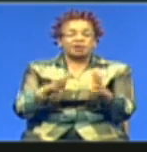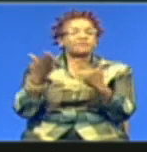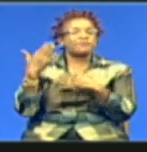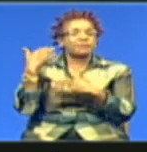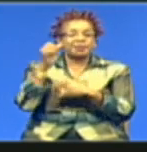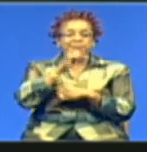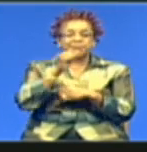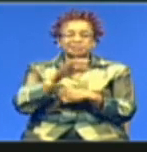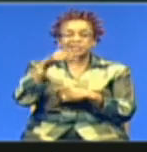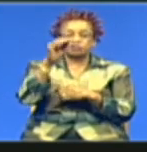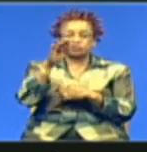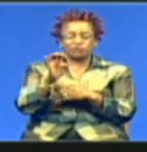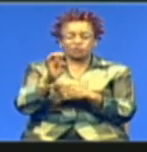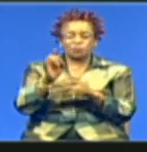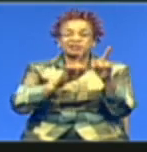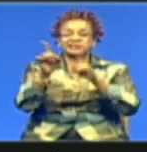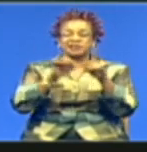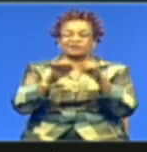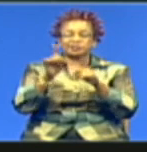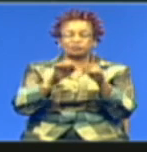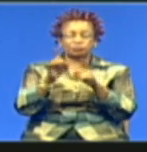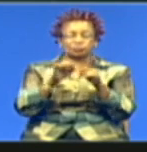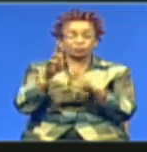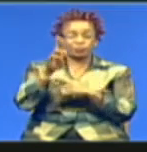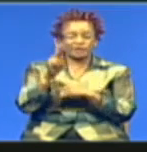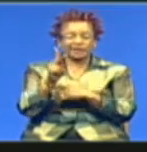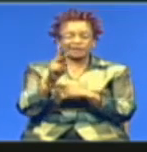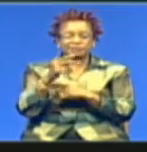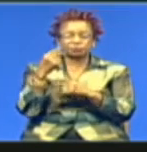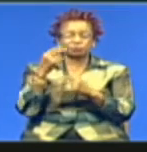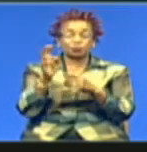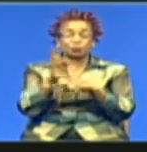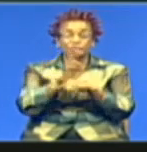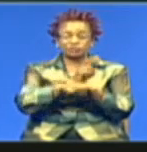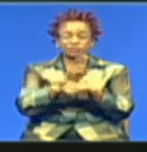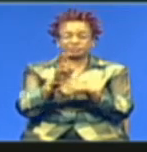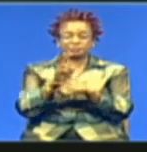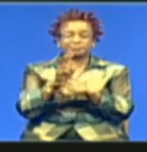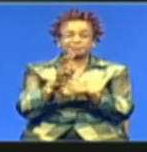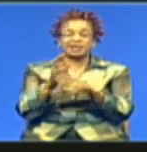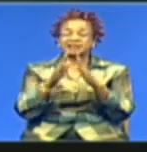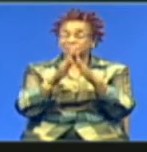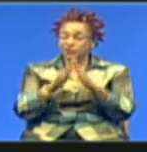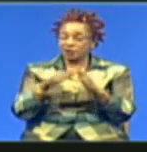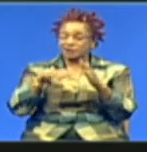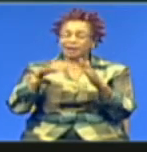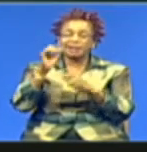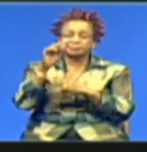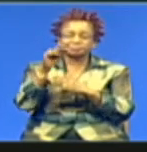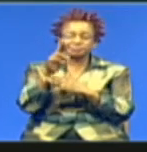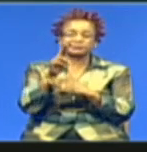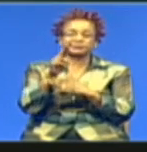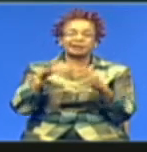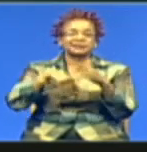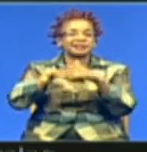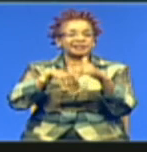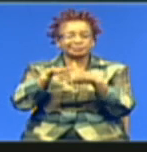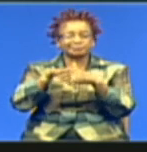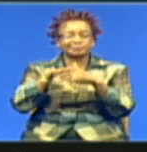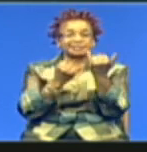Joe Kadenge, will travel to the United Kingdom to watch the Red Devils play Huddersfield on Saturday. Kadenge will also join other